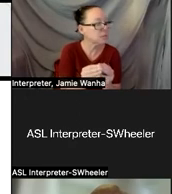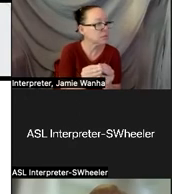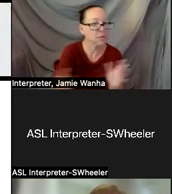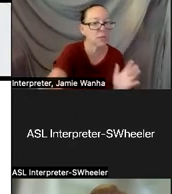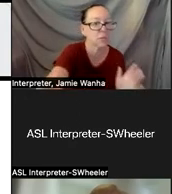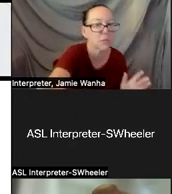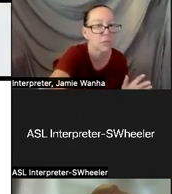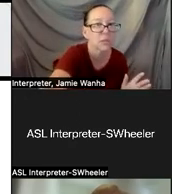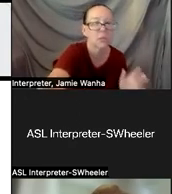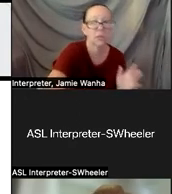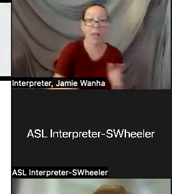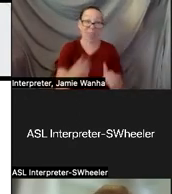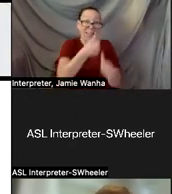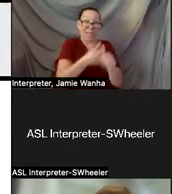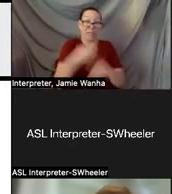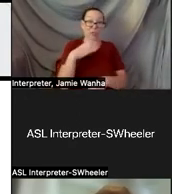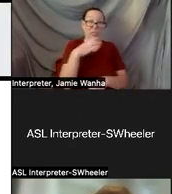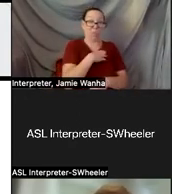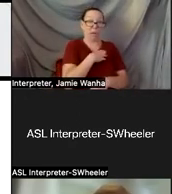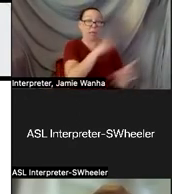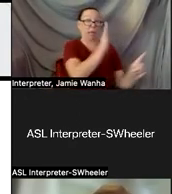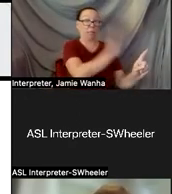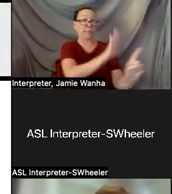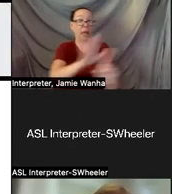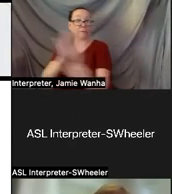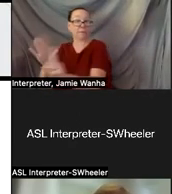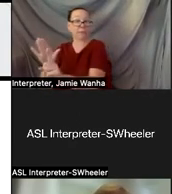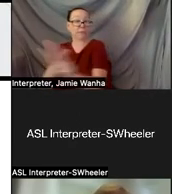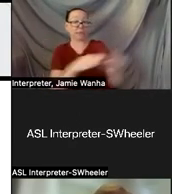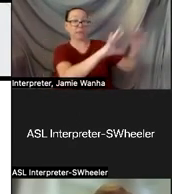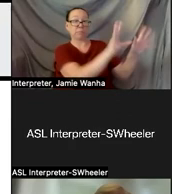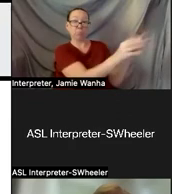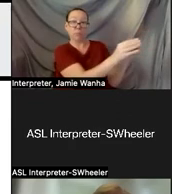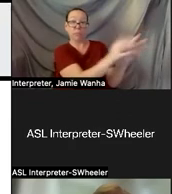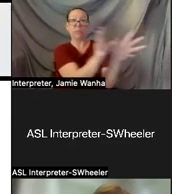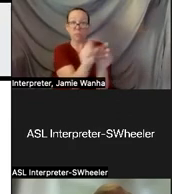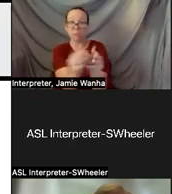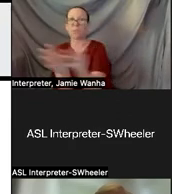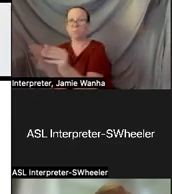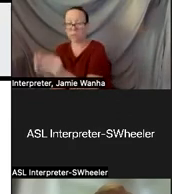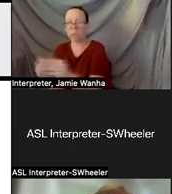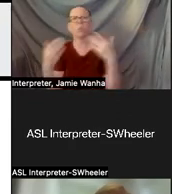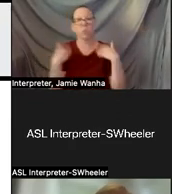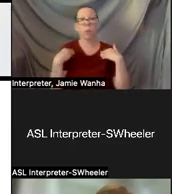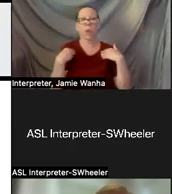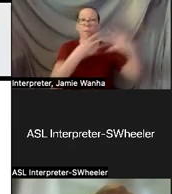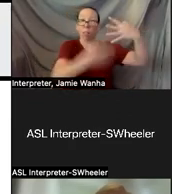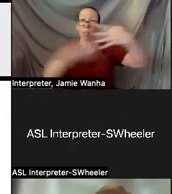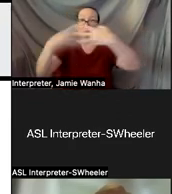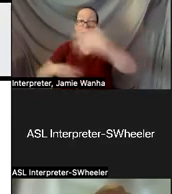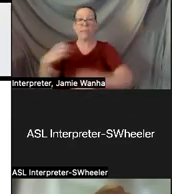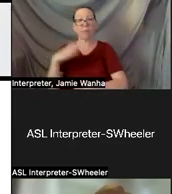hold their own meetings in between to execute their projects. So this is some of our committees that we have. We have our Meteor Bureau